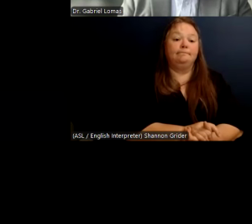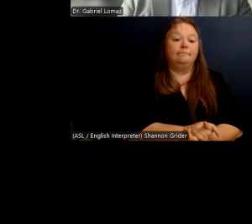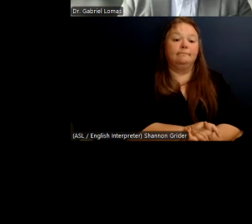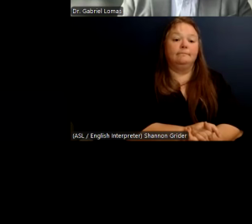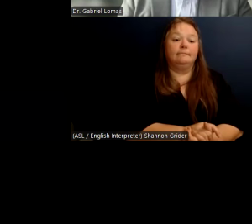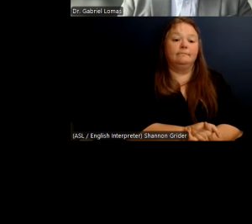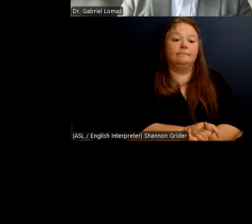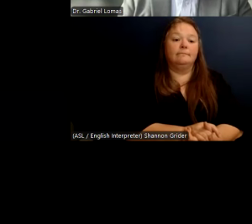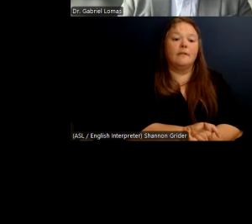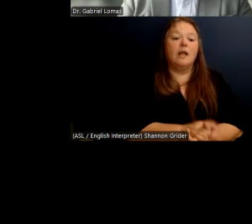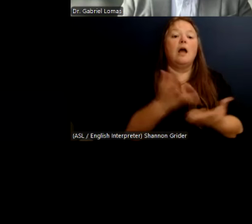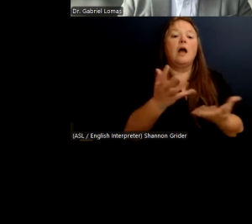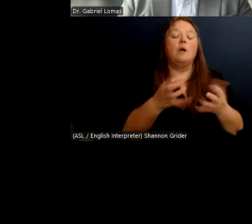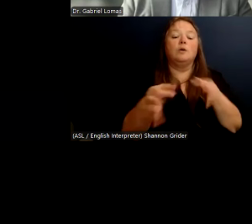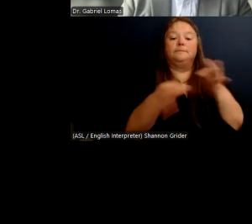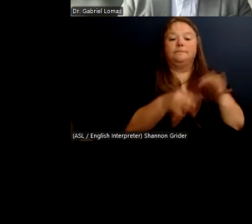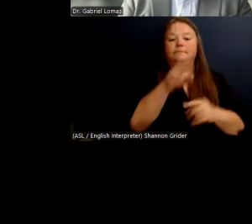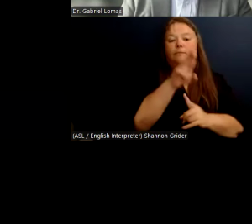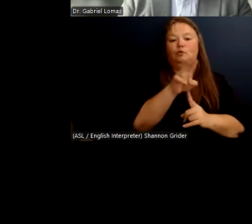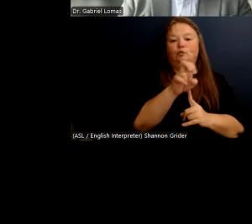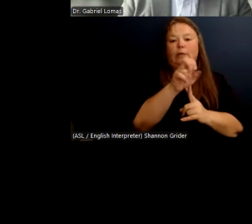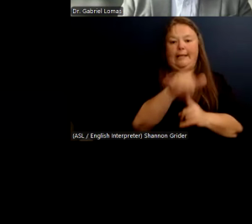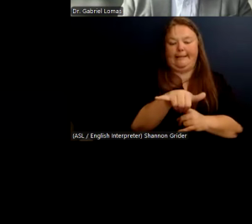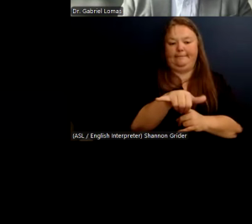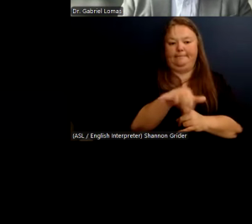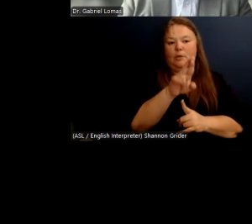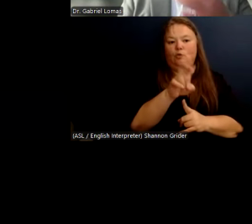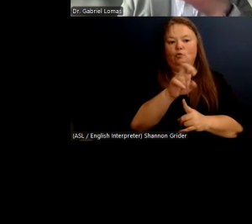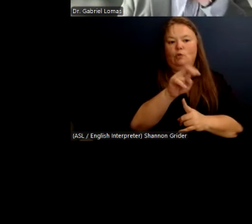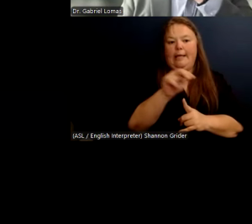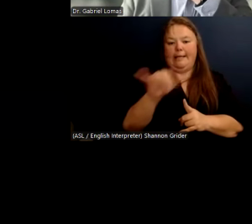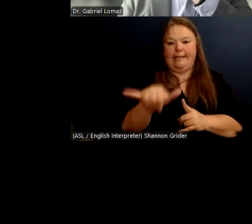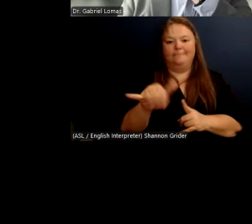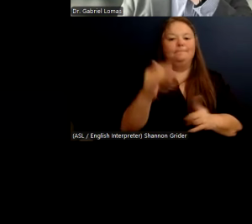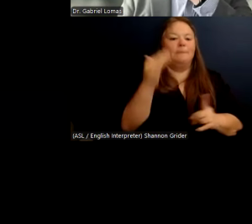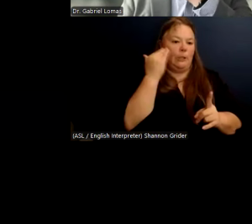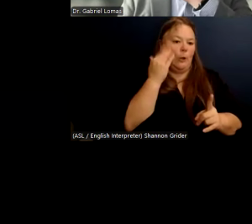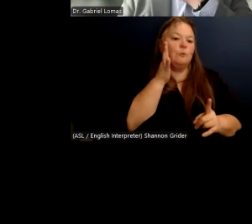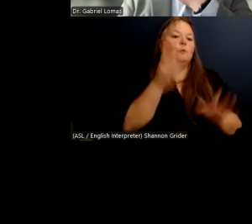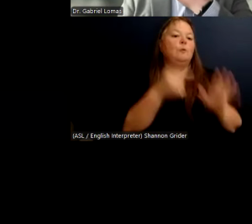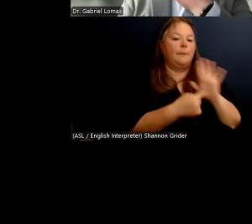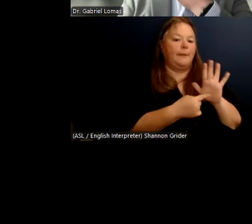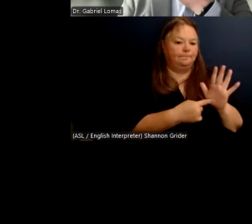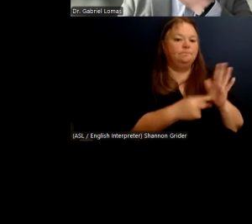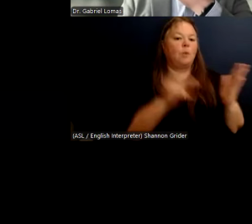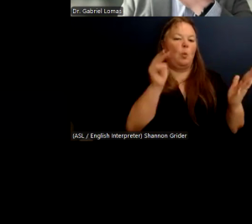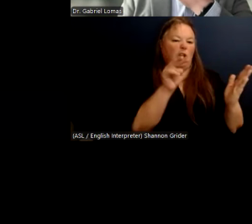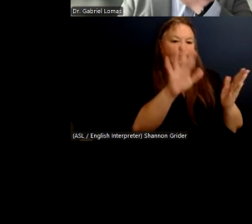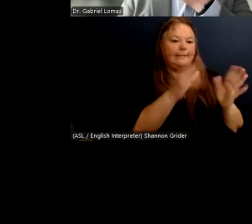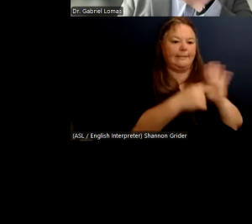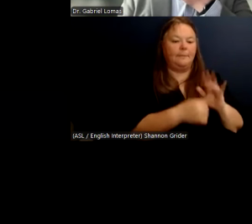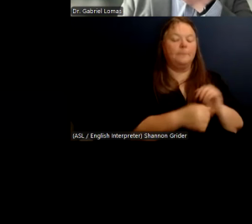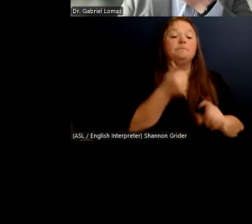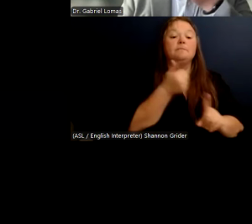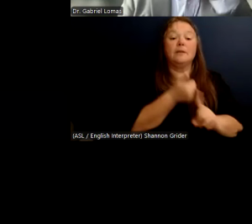So I'm going to introduce you to Rennie. And Rennie knows that we're going to be looking at a few examples of him. He is actually